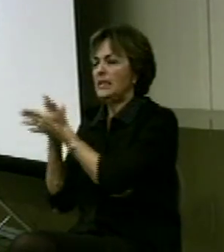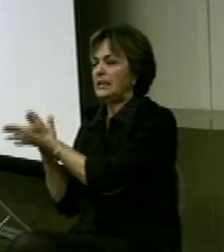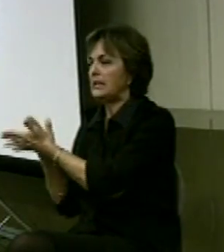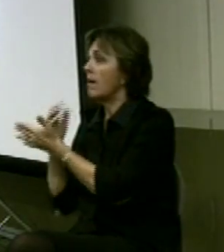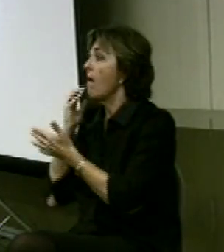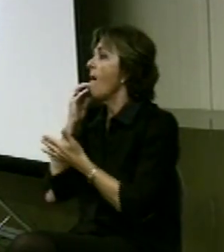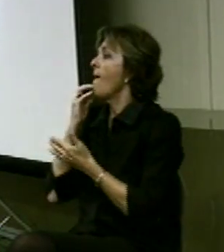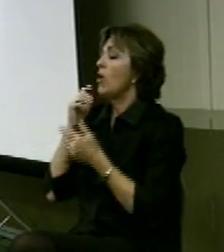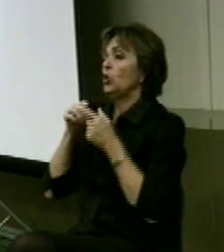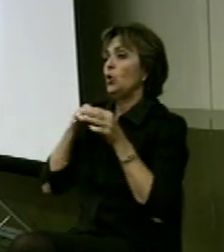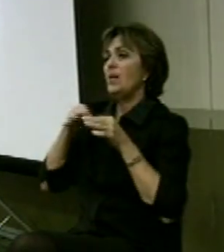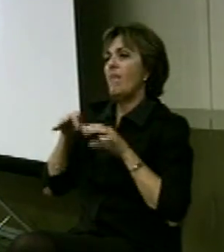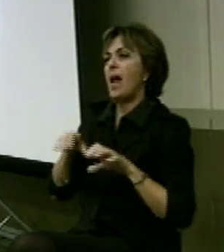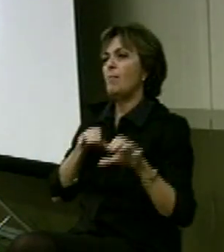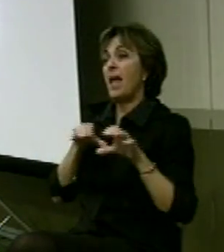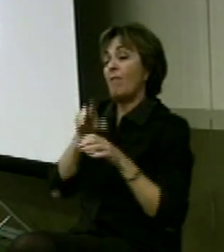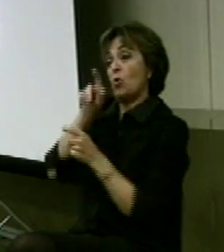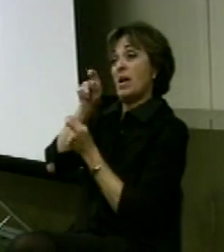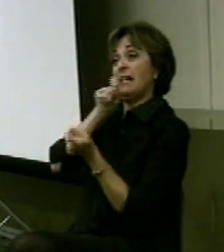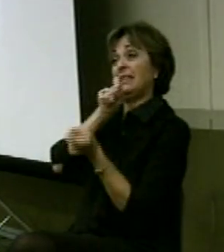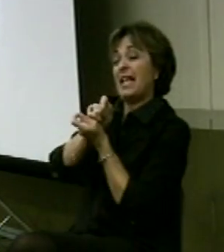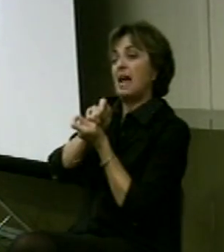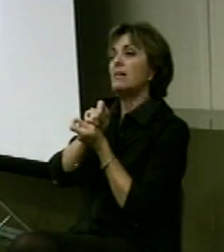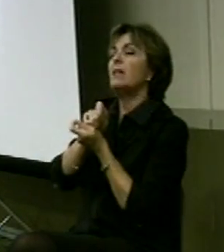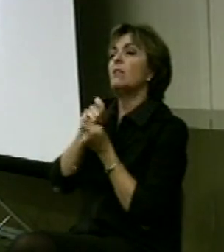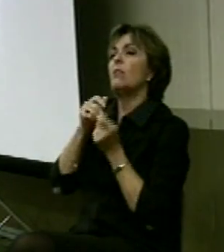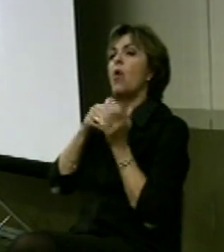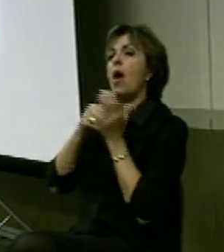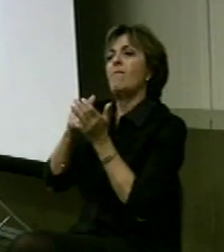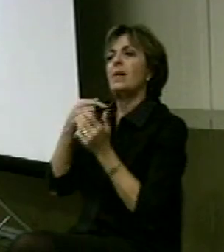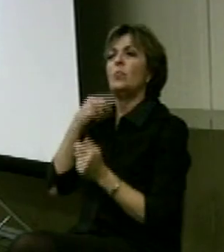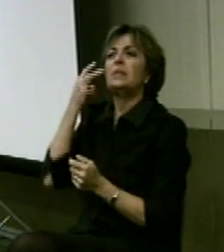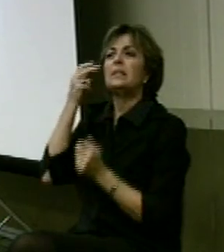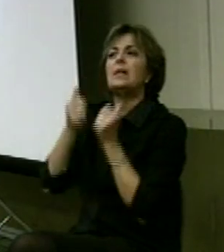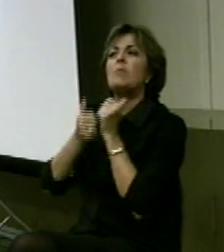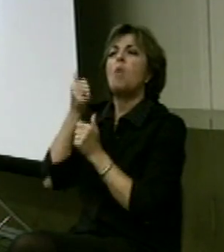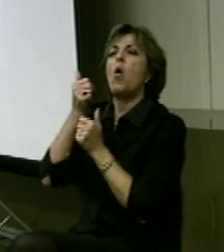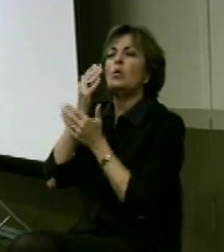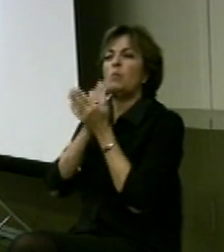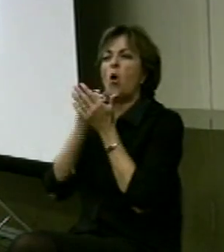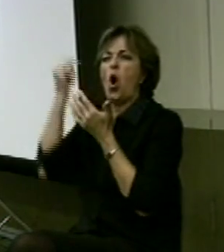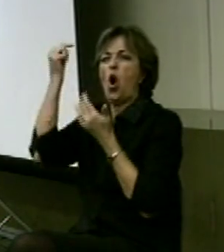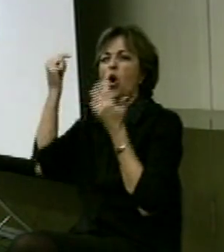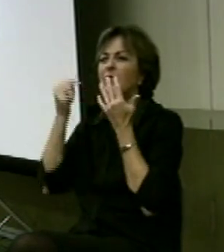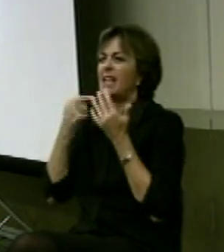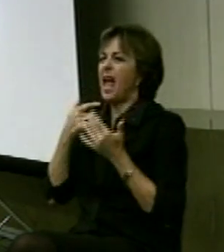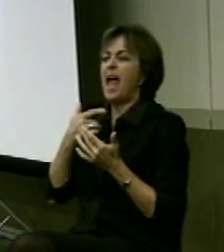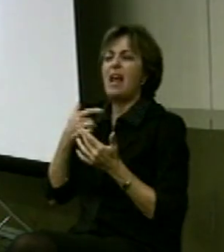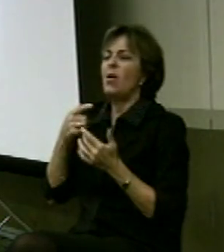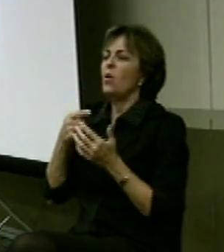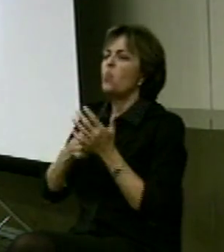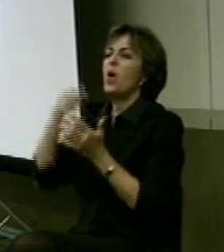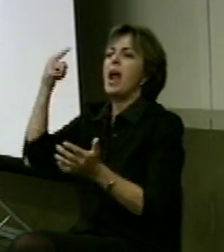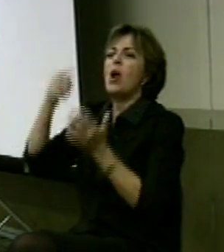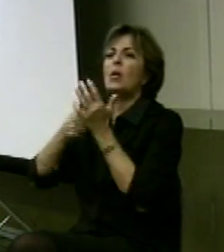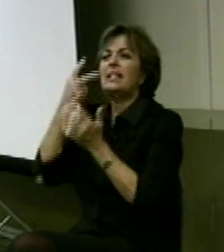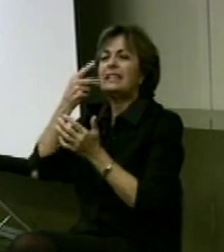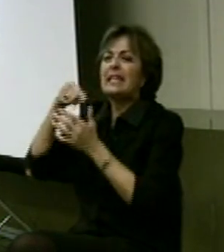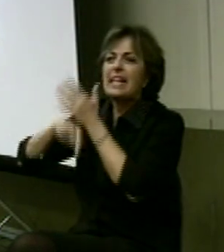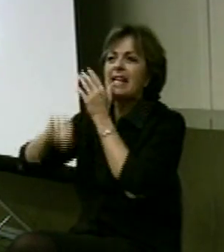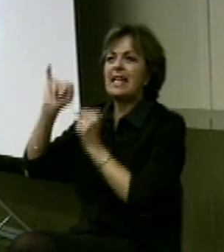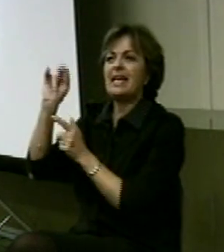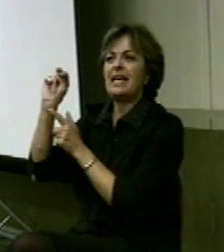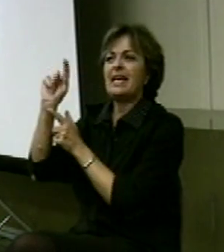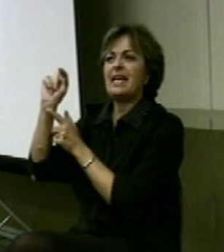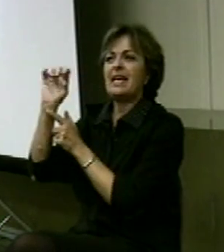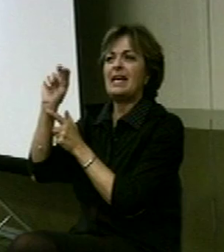right? So to define the behavior exactly, a lot of the times we see most of the parts there. I rarely see intensity,